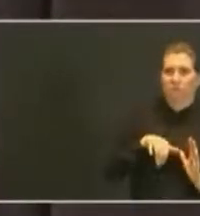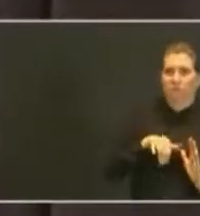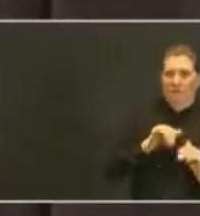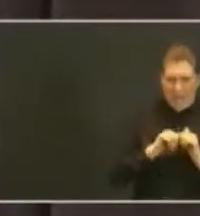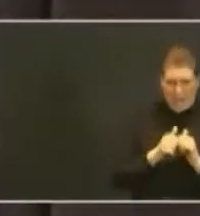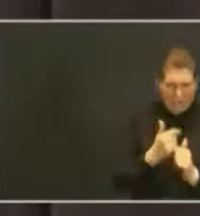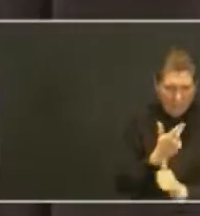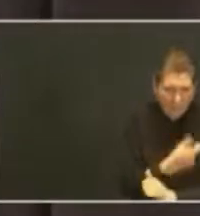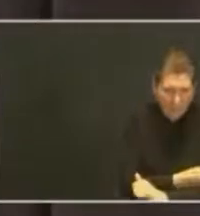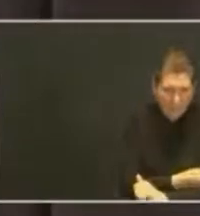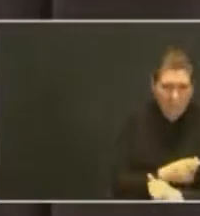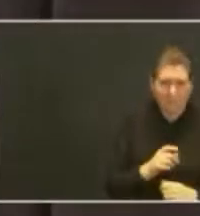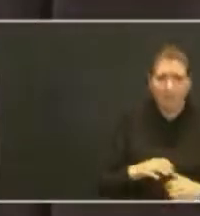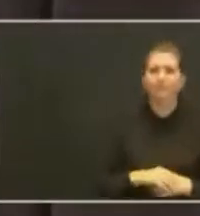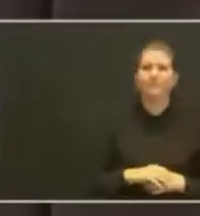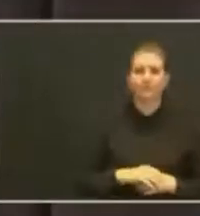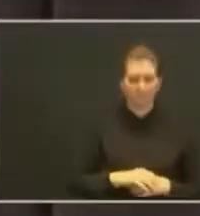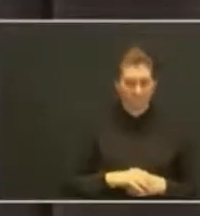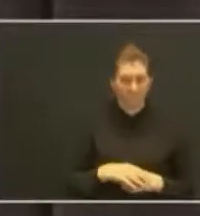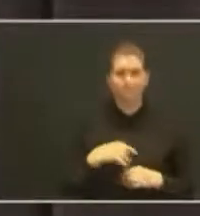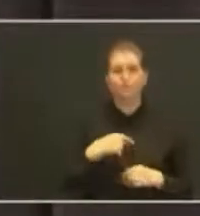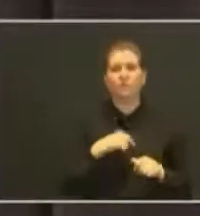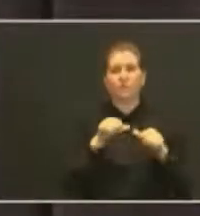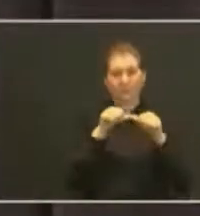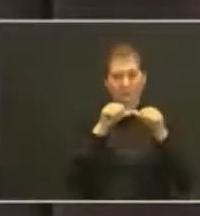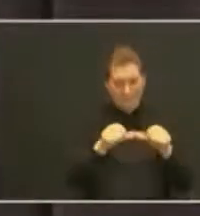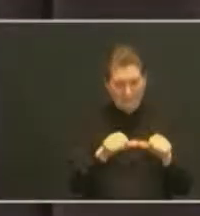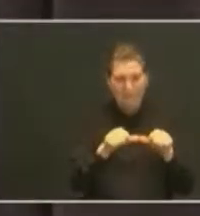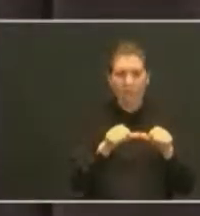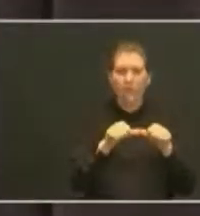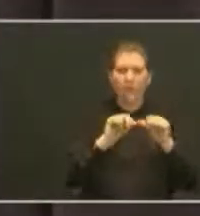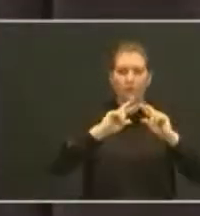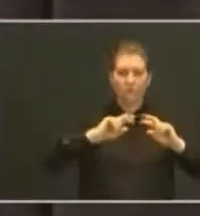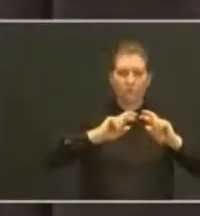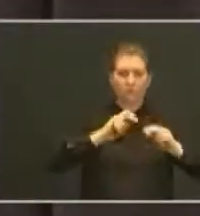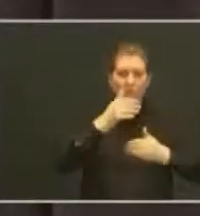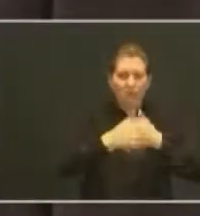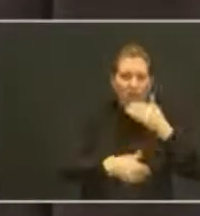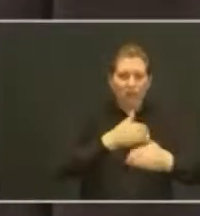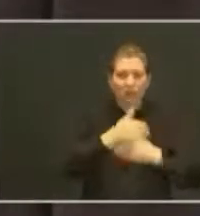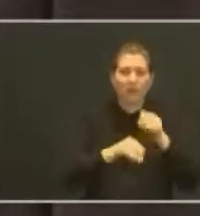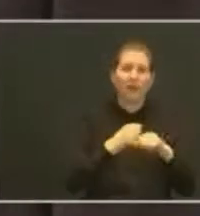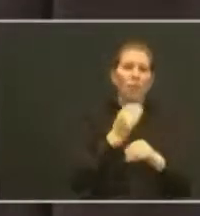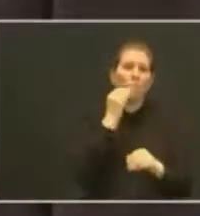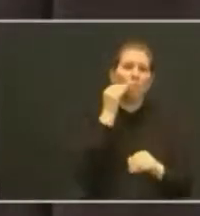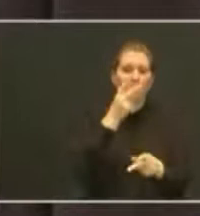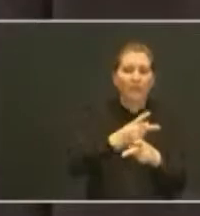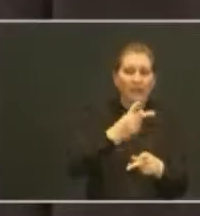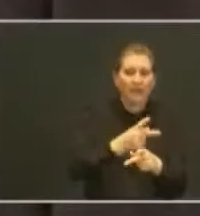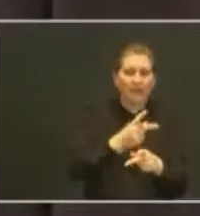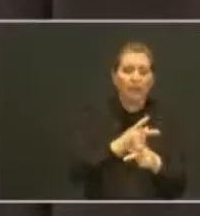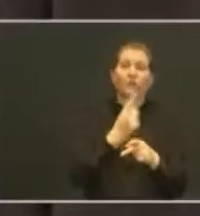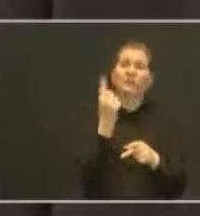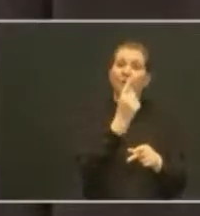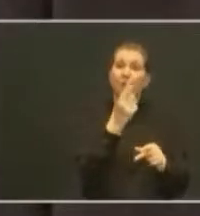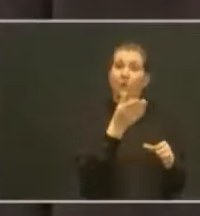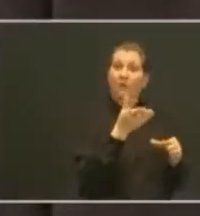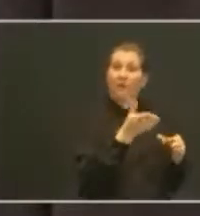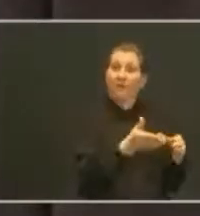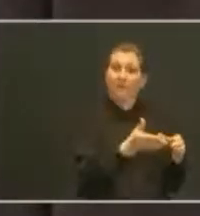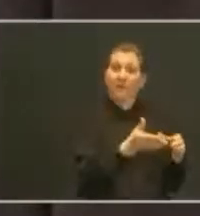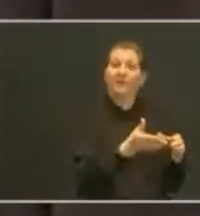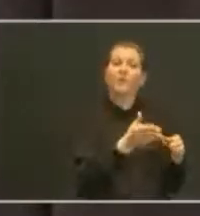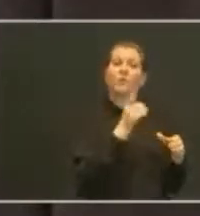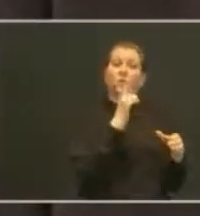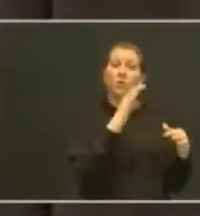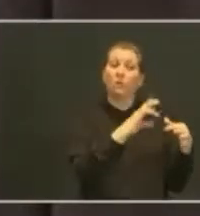to work through the process of having a home care entity be able to engage with those who are homebound.